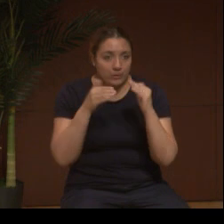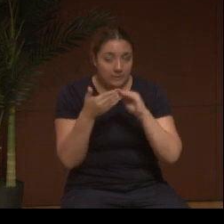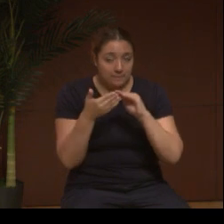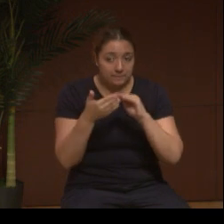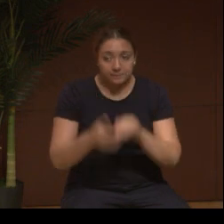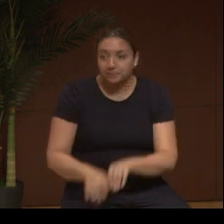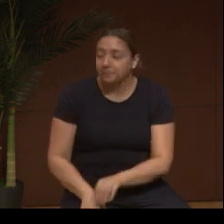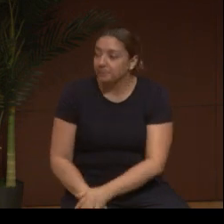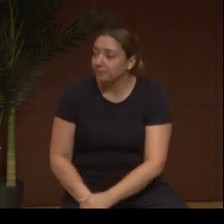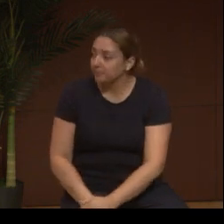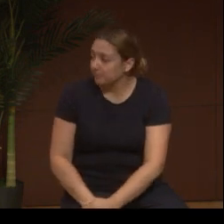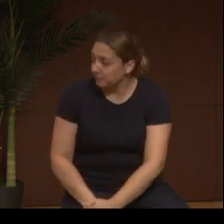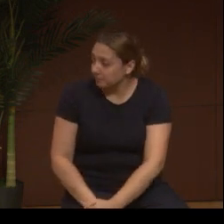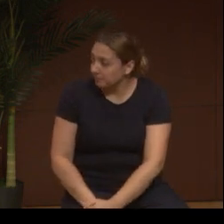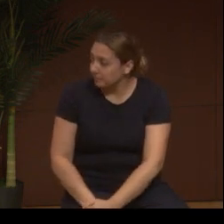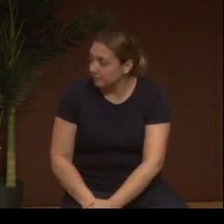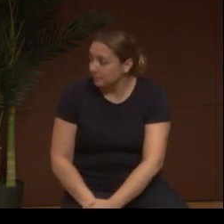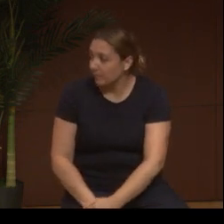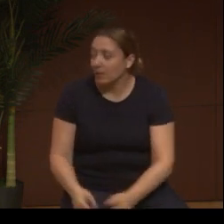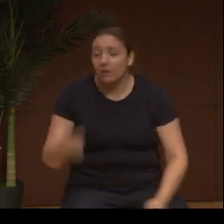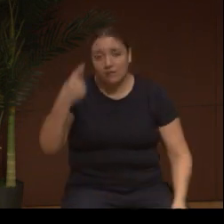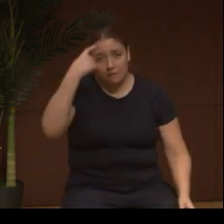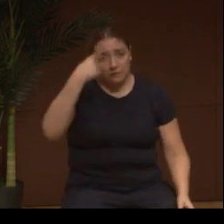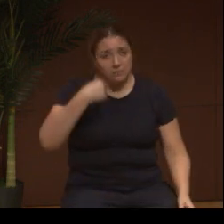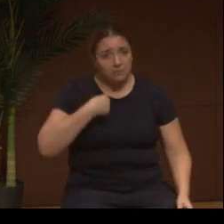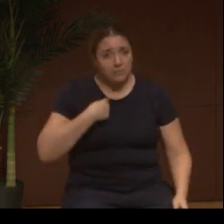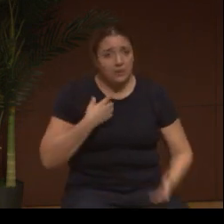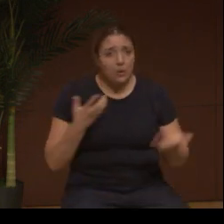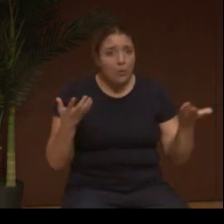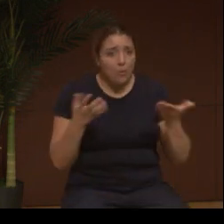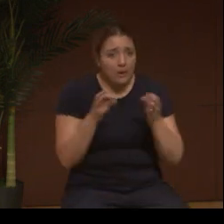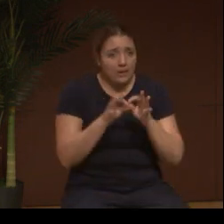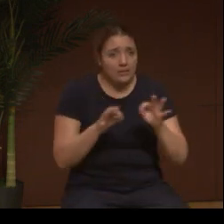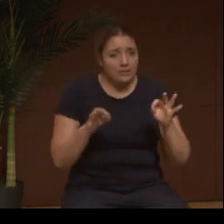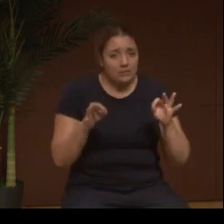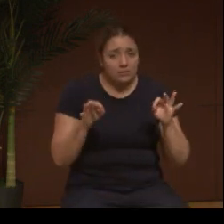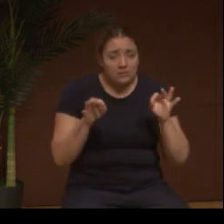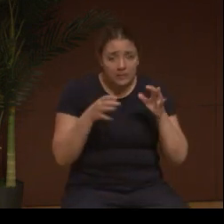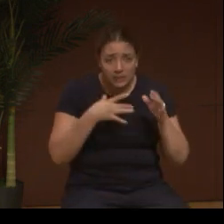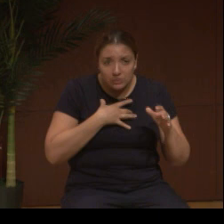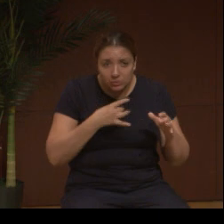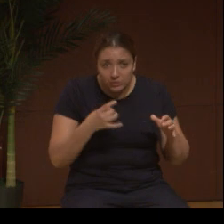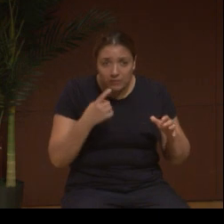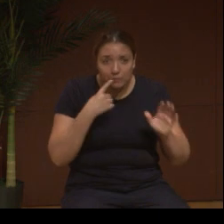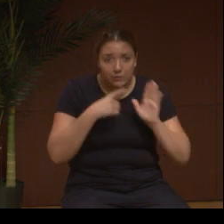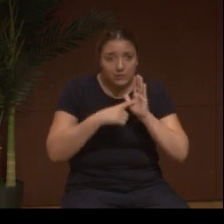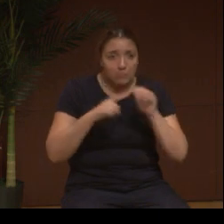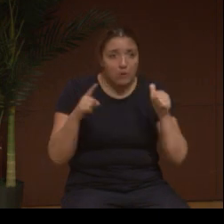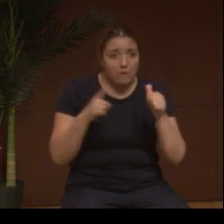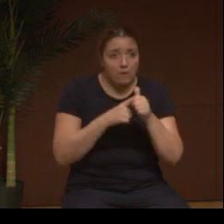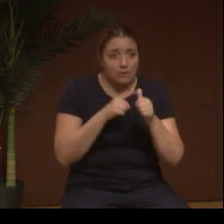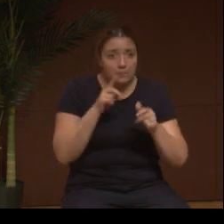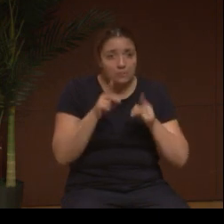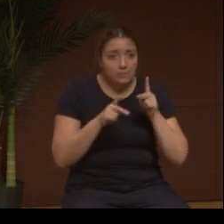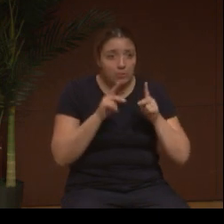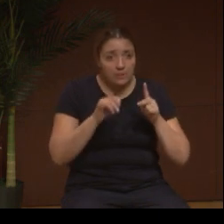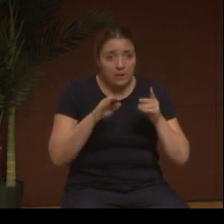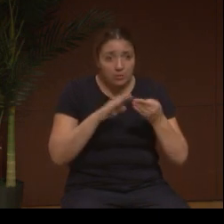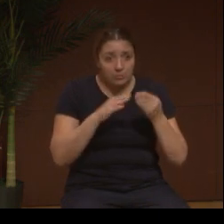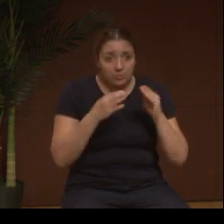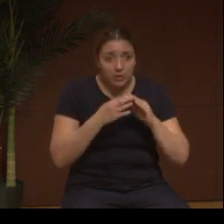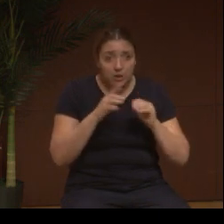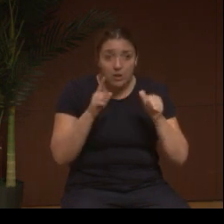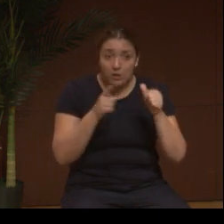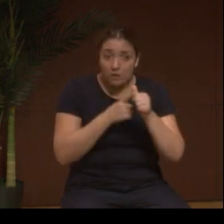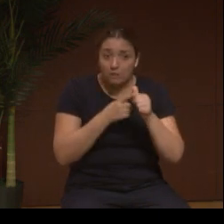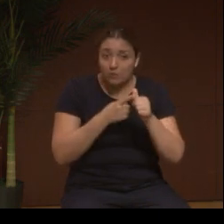Okay? For me, what's very interesting is looking at indigenous ancestry, for example, in the First Peoples community. You'll see that red bar is